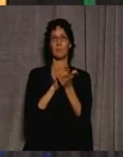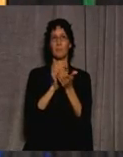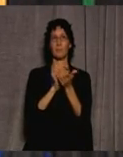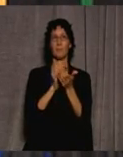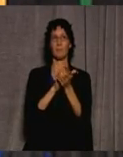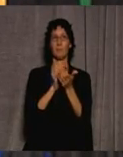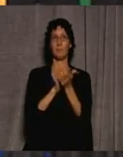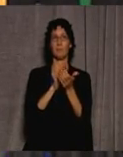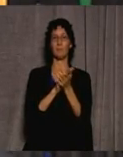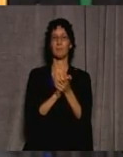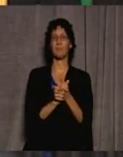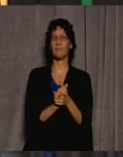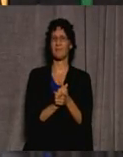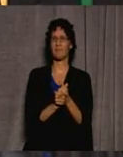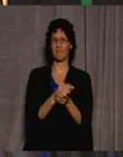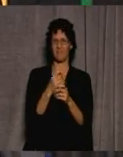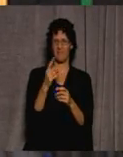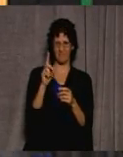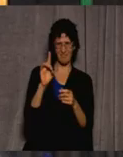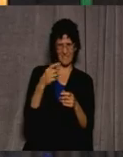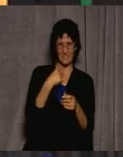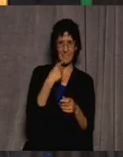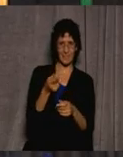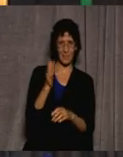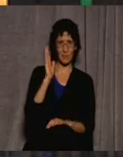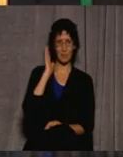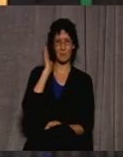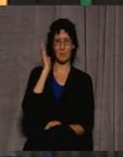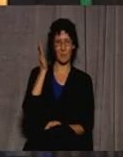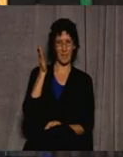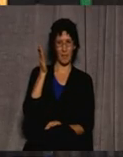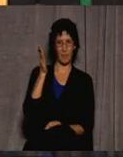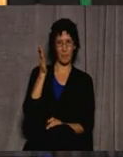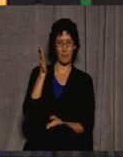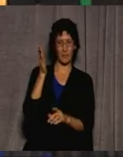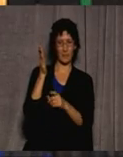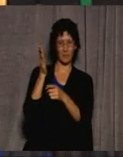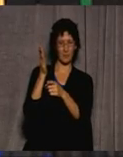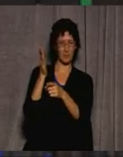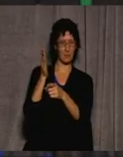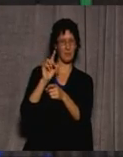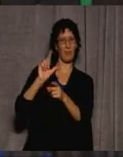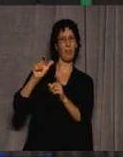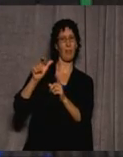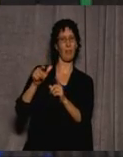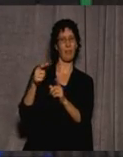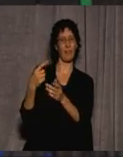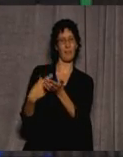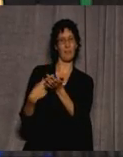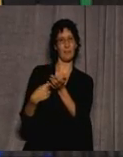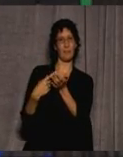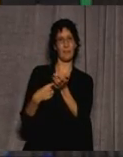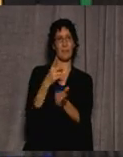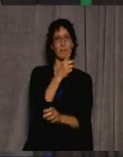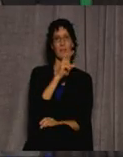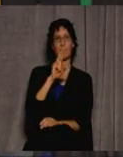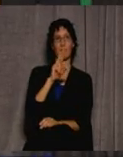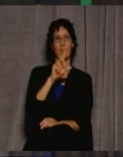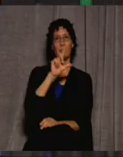You know, I mentioned that I was going to leave Fred Lippman, and I wanted to get back to him. I've known Dr. Lippman